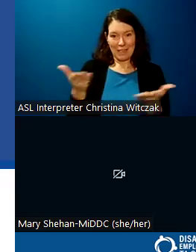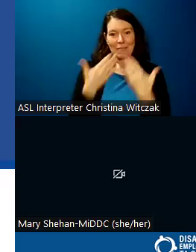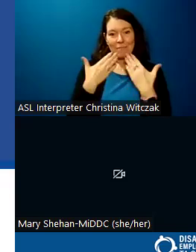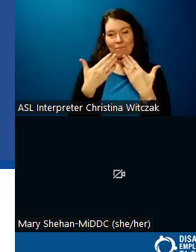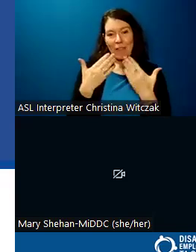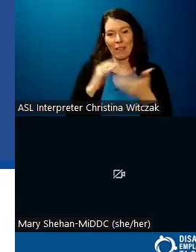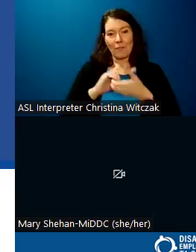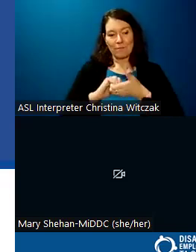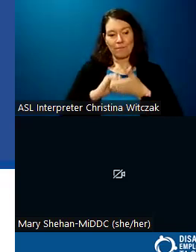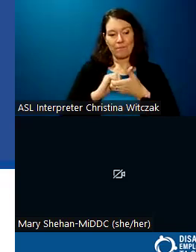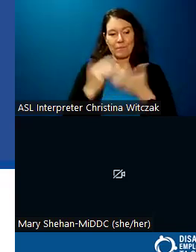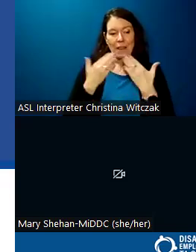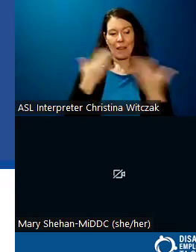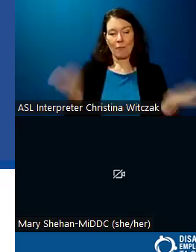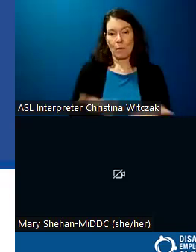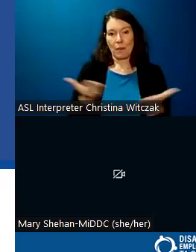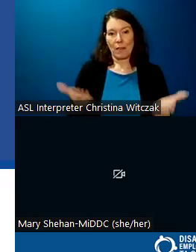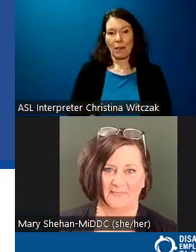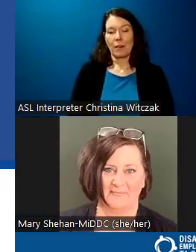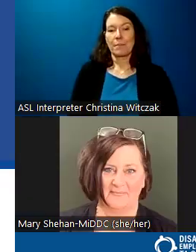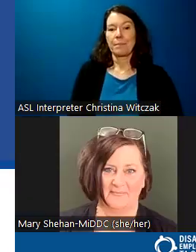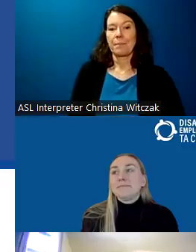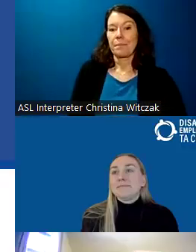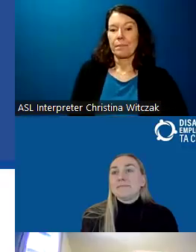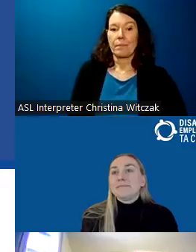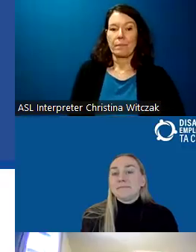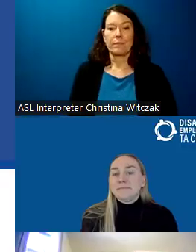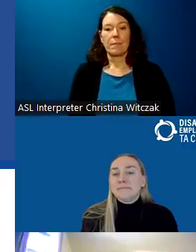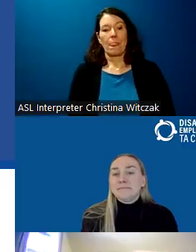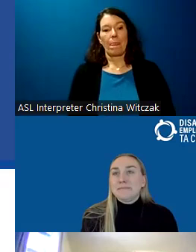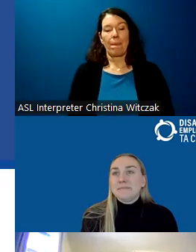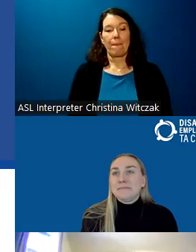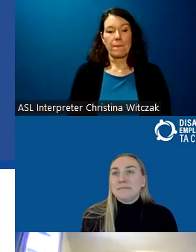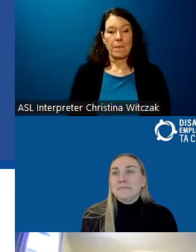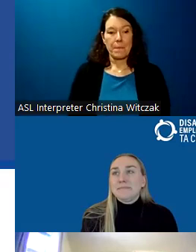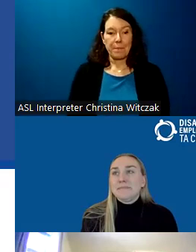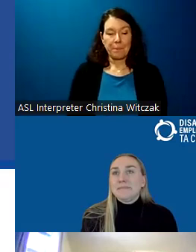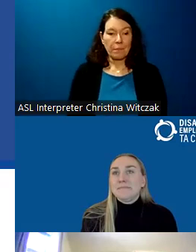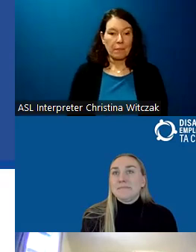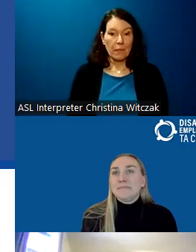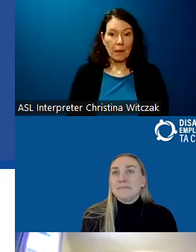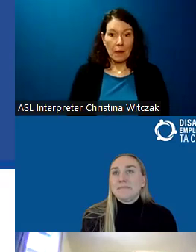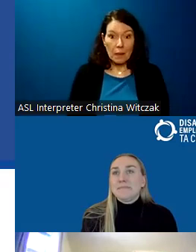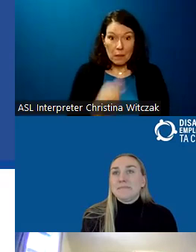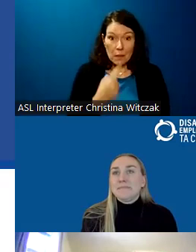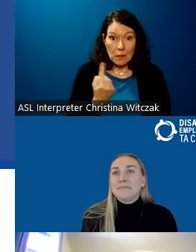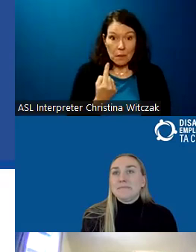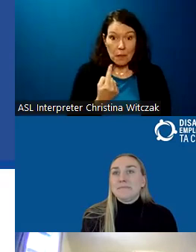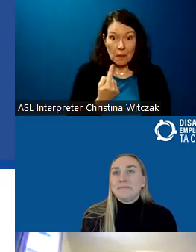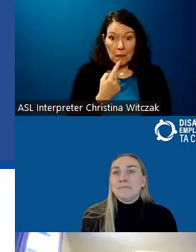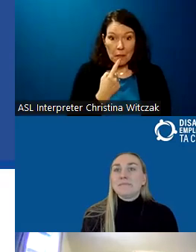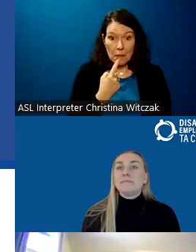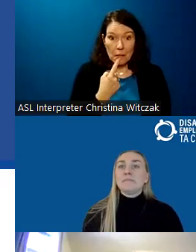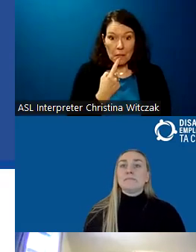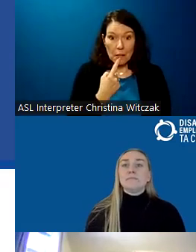your partnership and thank you for being here today in this meeting with us. I'm sorry, did somebody want to say